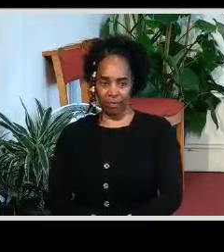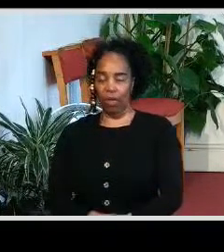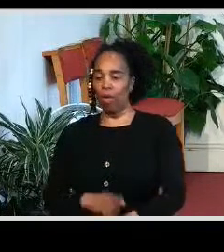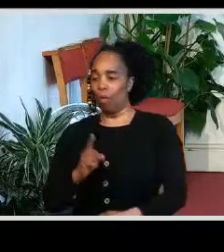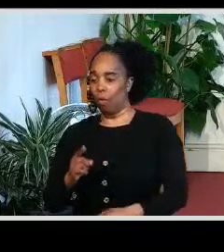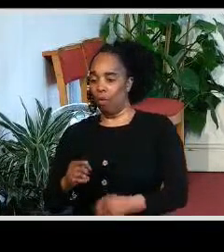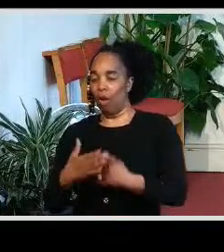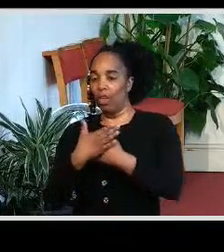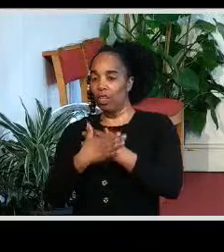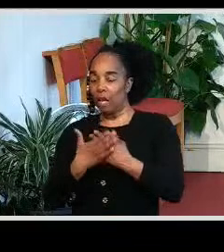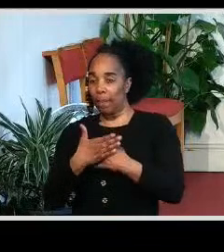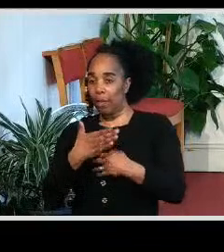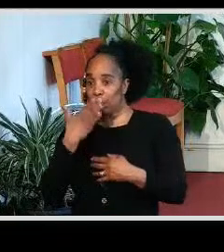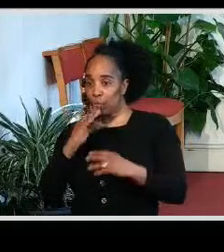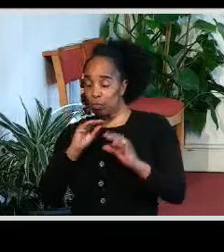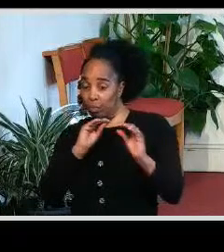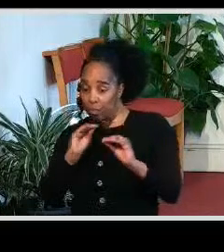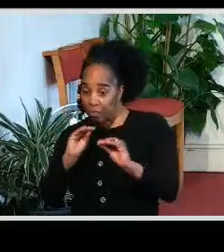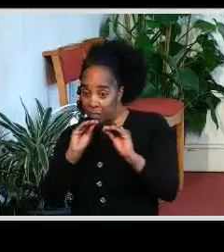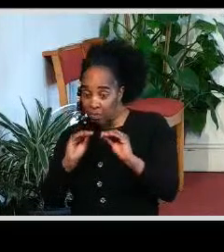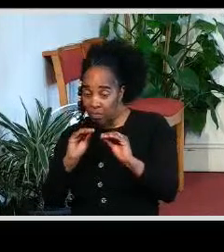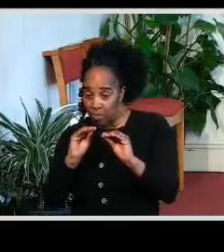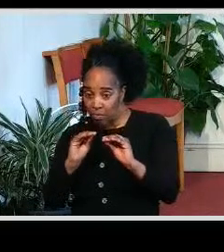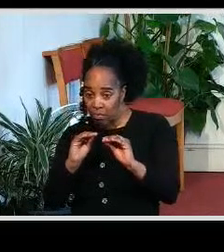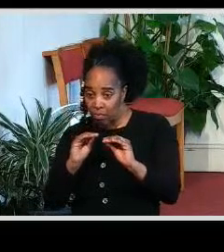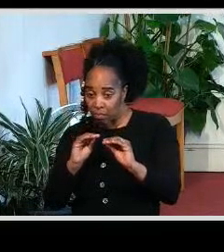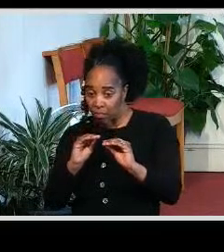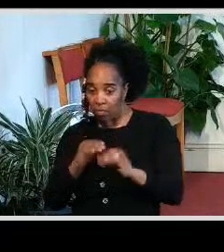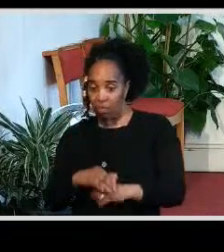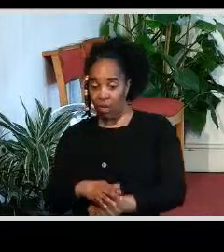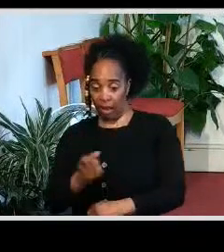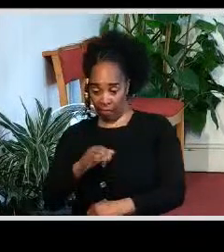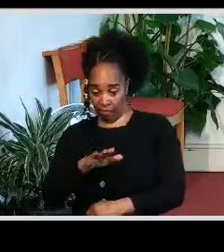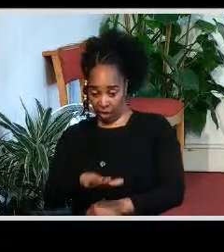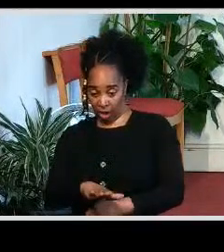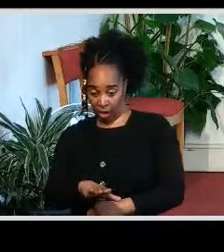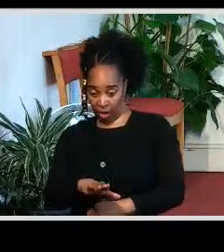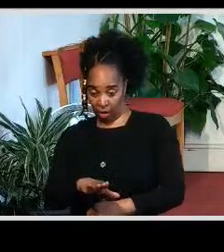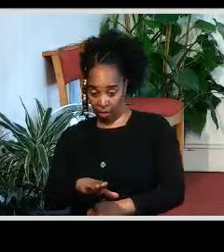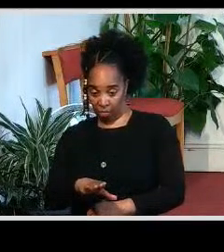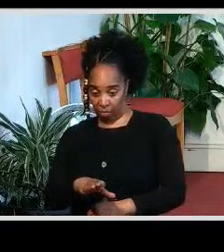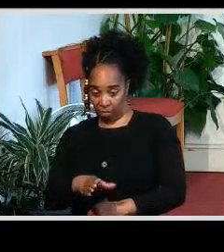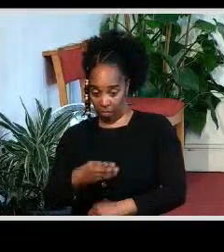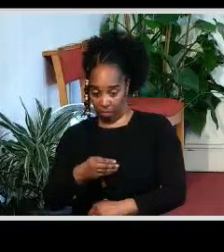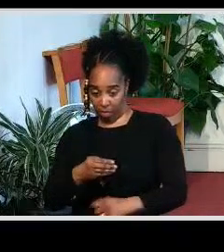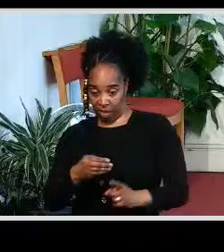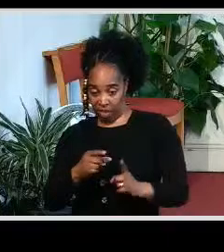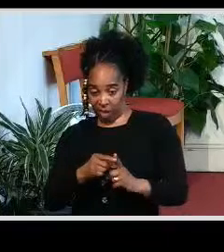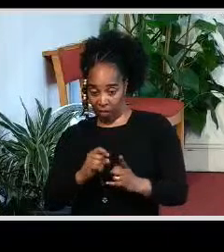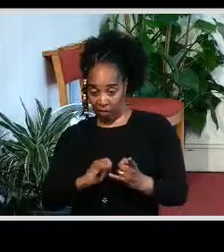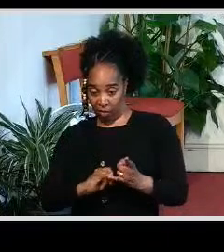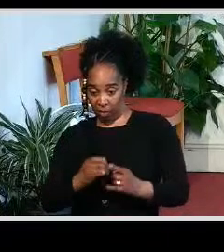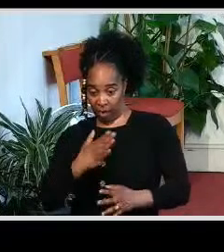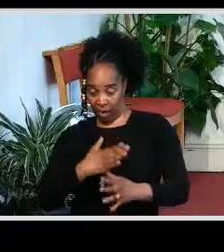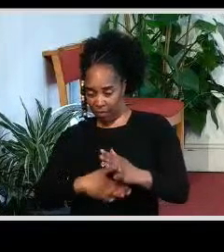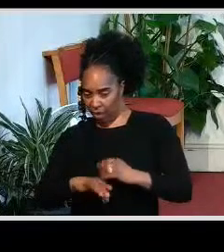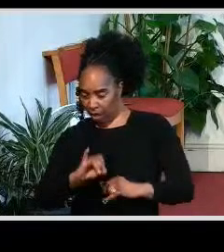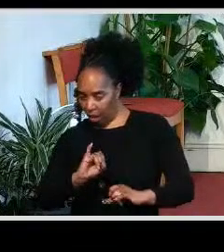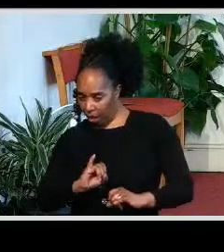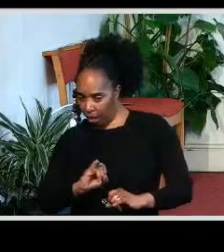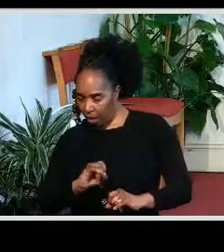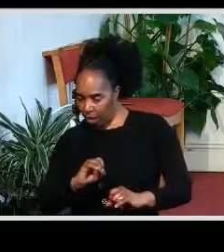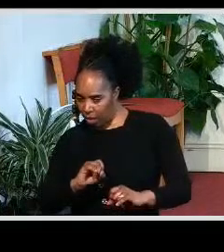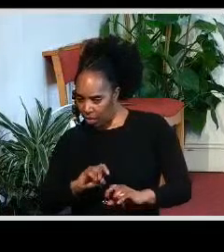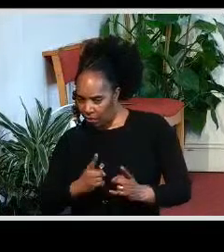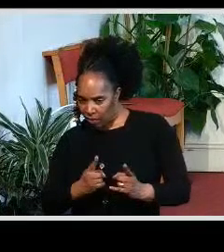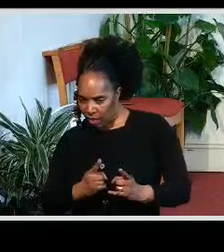school teacher and you have children in your class that has behavioral issues, you need to find out a